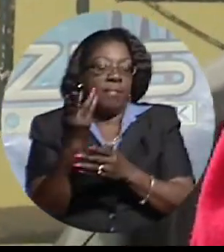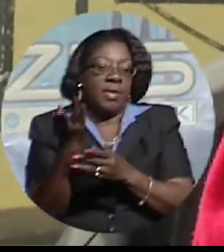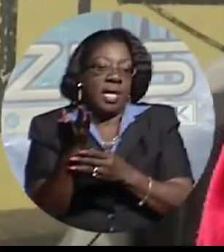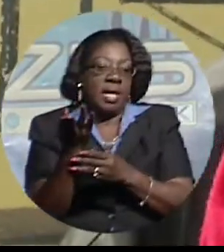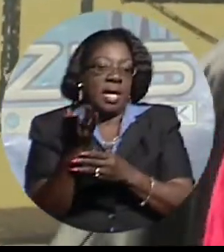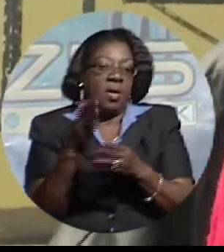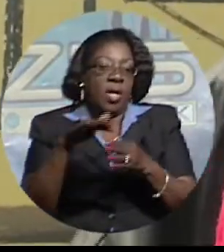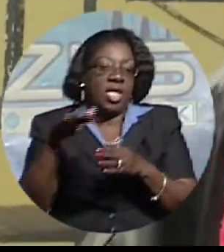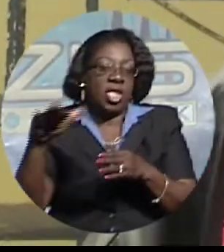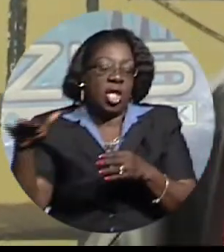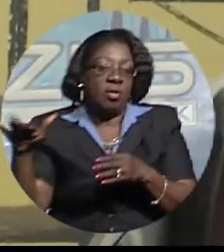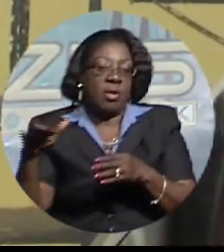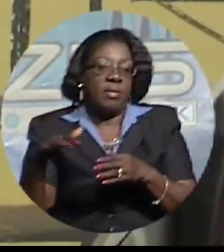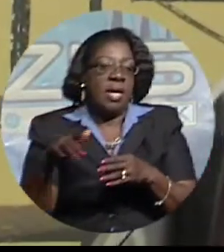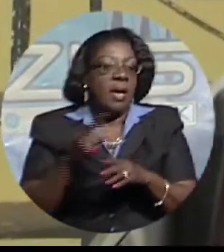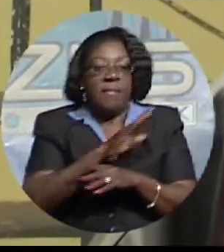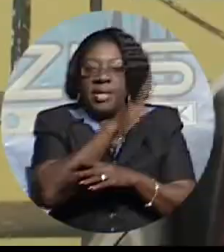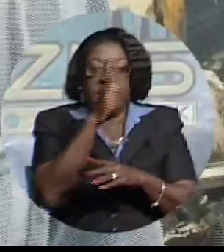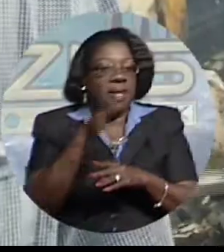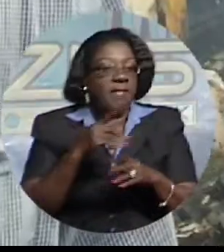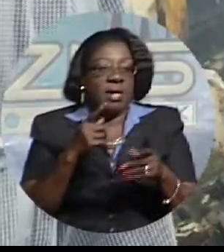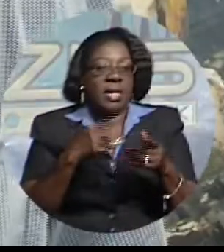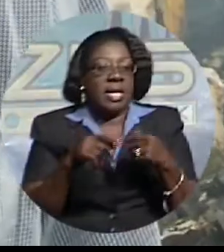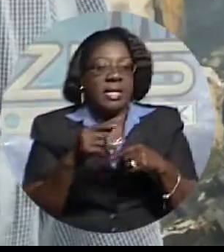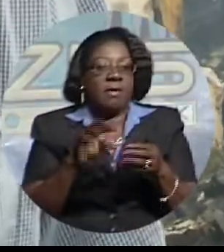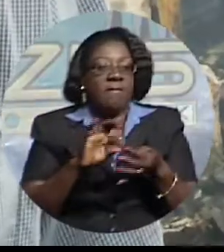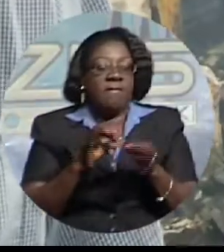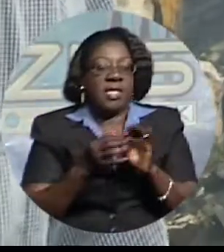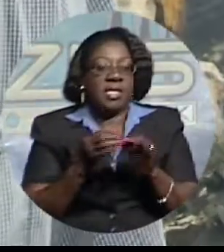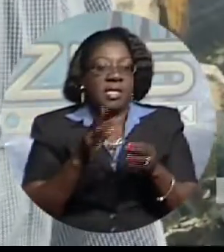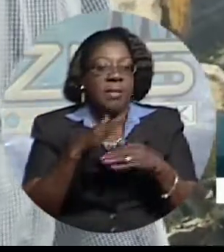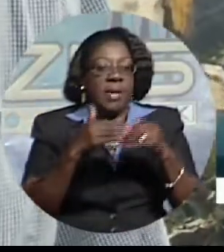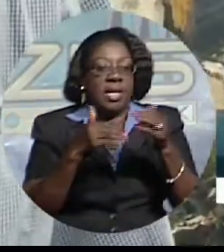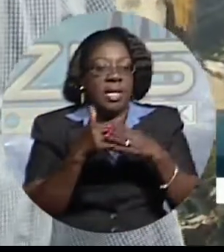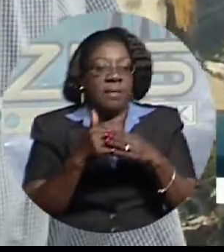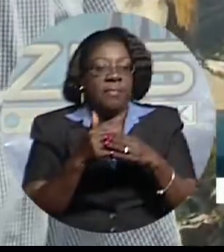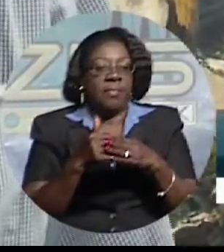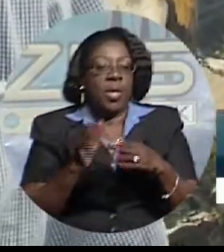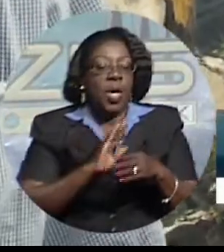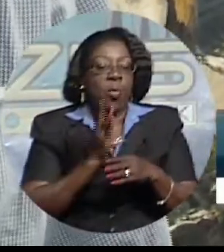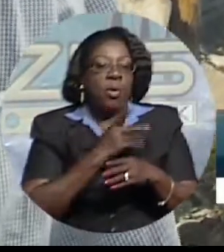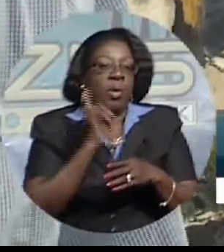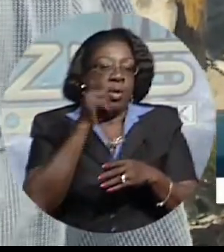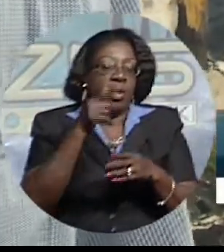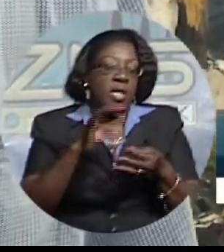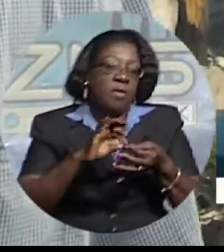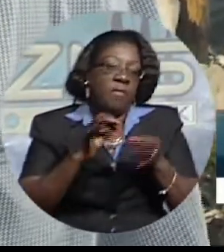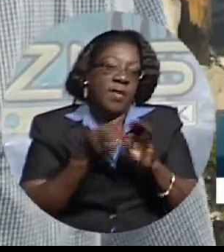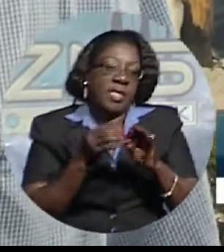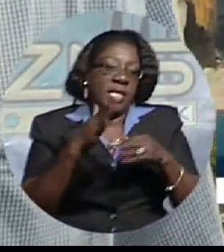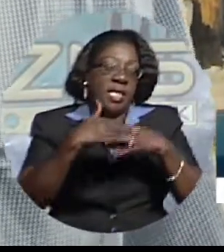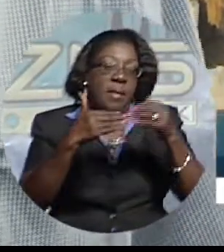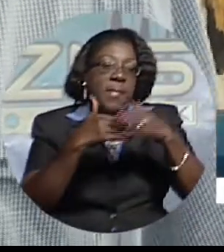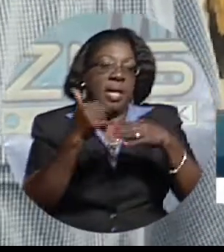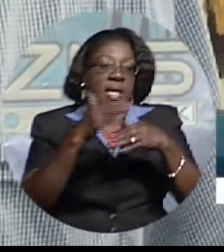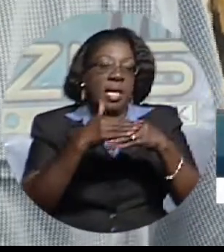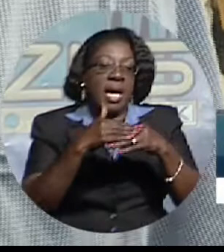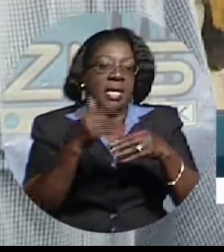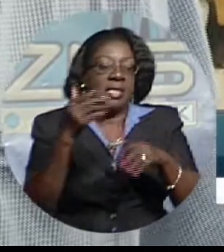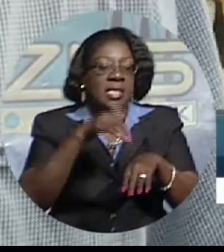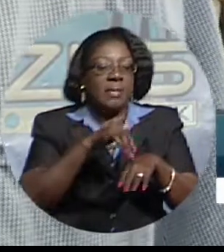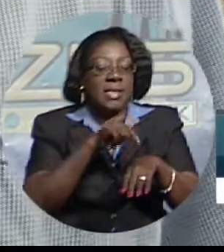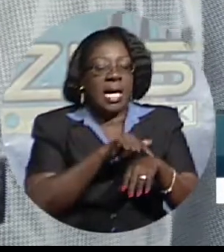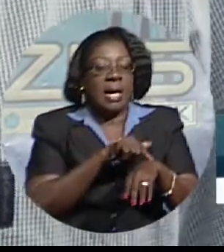And but they never get around to doing it. There were some efforts made and we were looking into possibly restoring the building at some point in